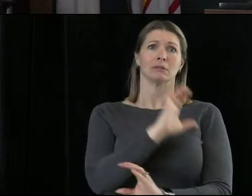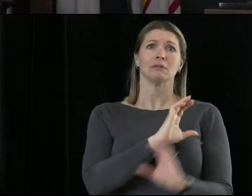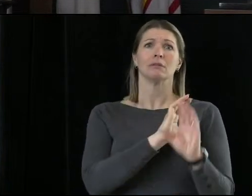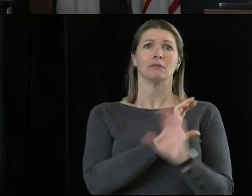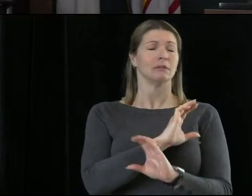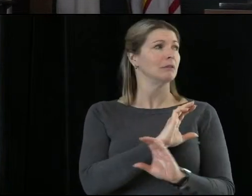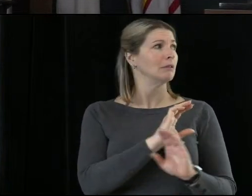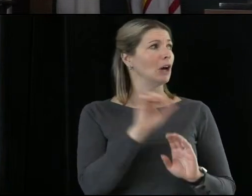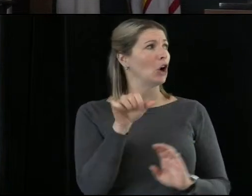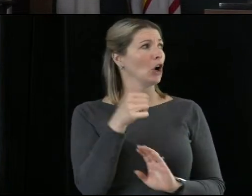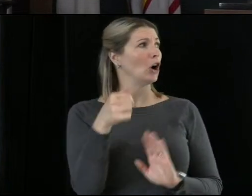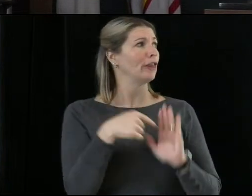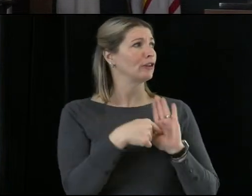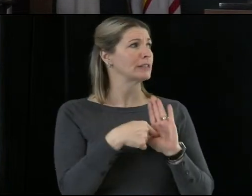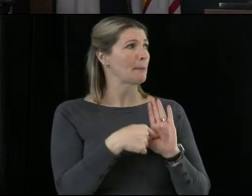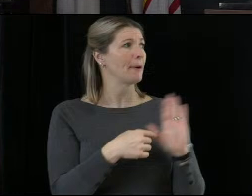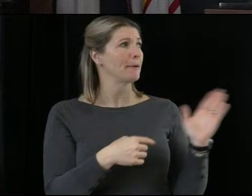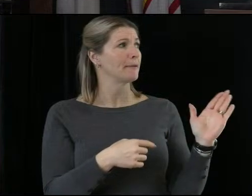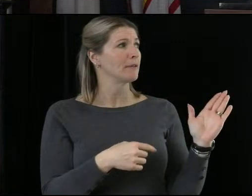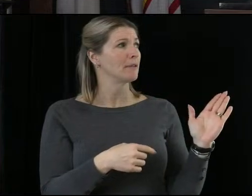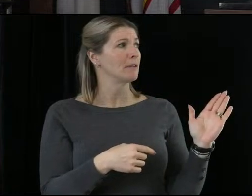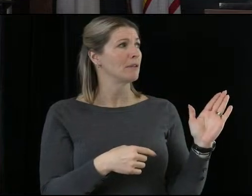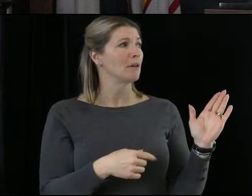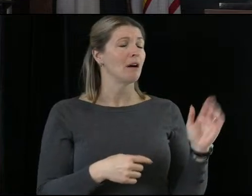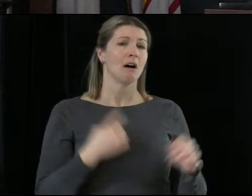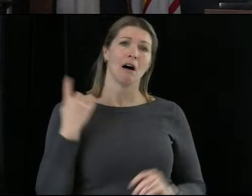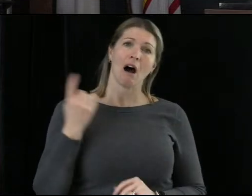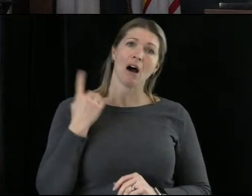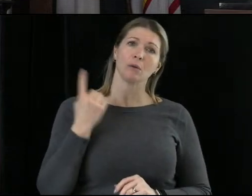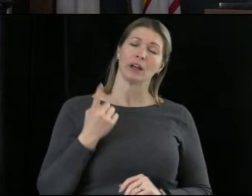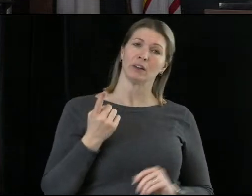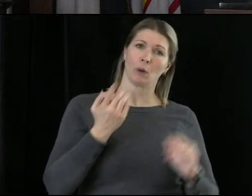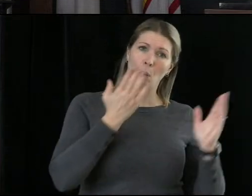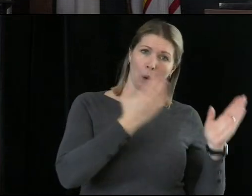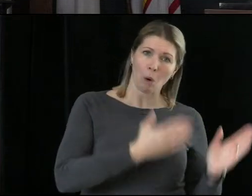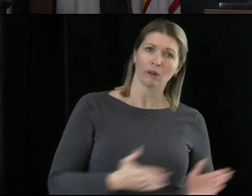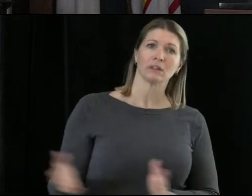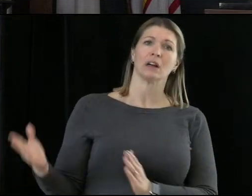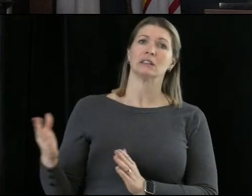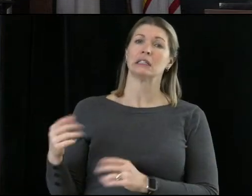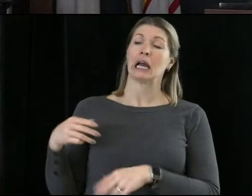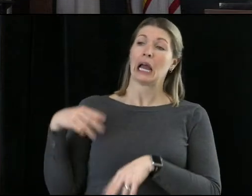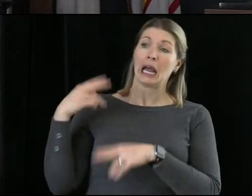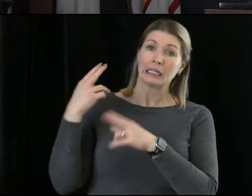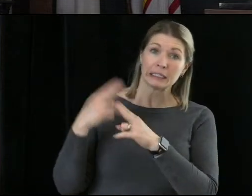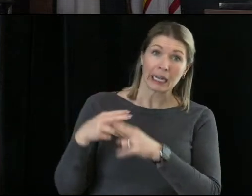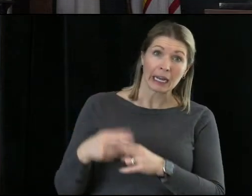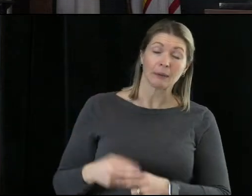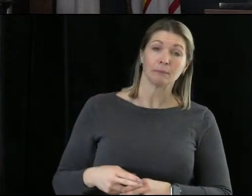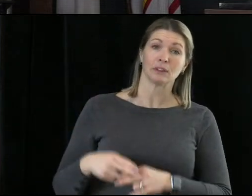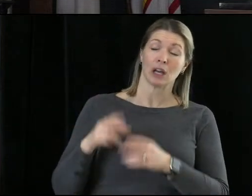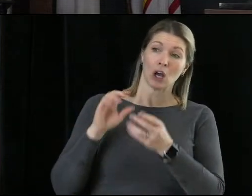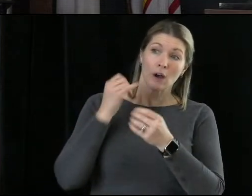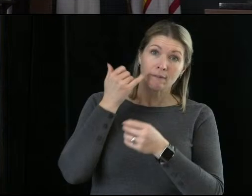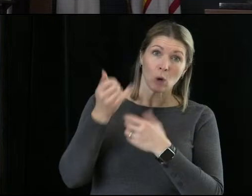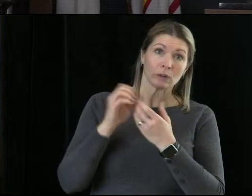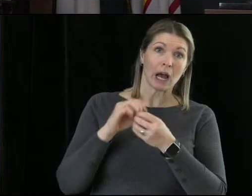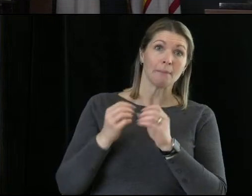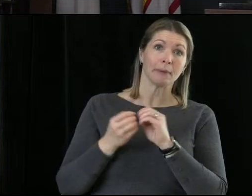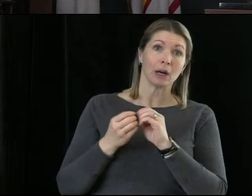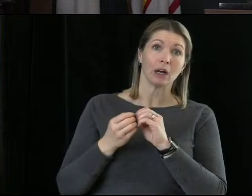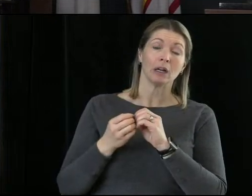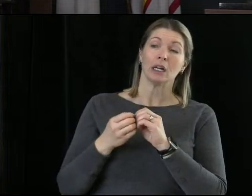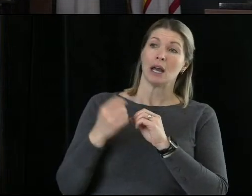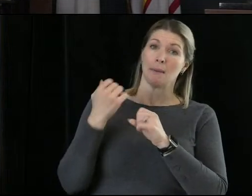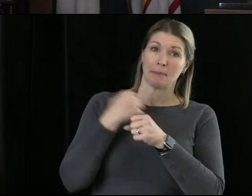This is just an example of our searches. We were always very well organized. We took the names and numbers of all the searchers to make sure they all